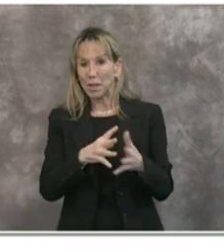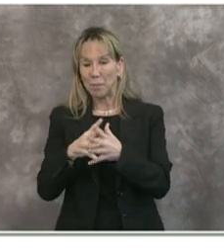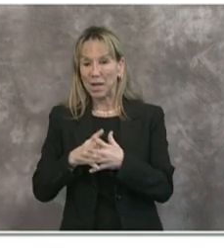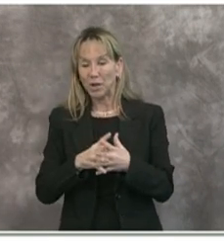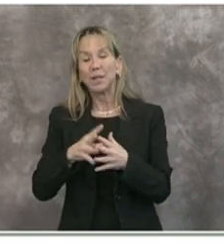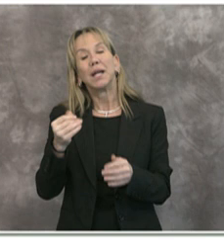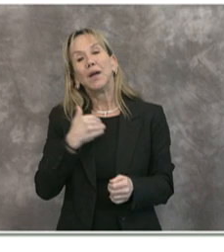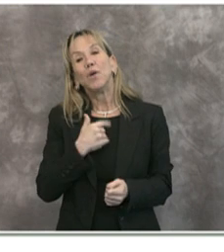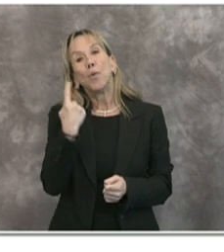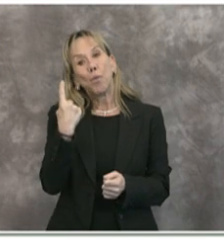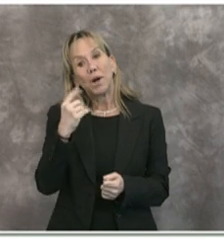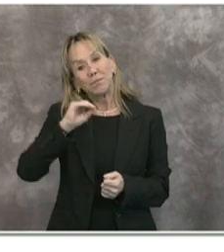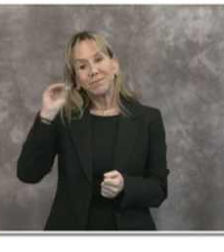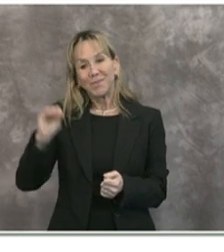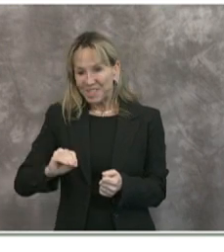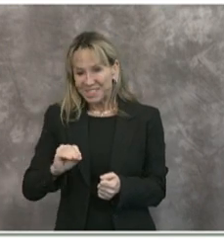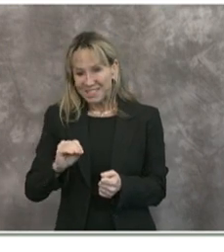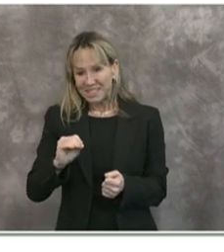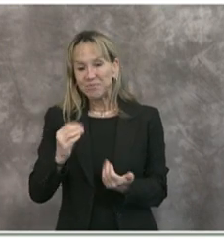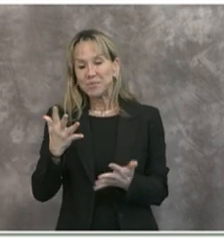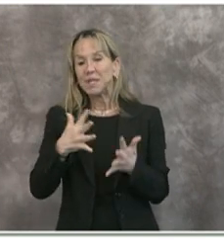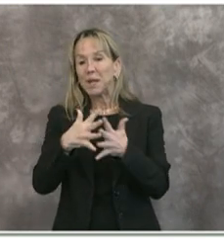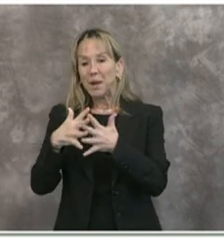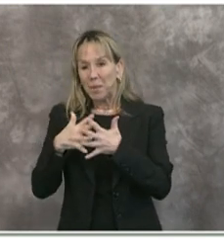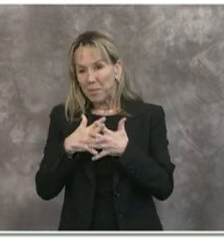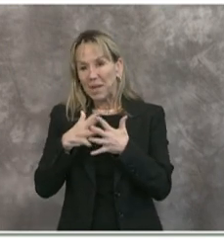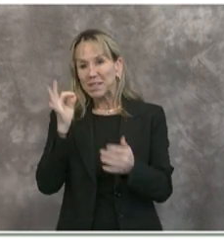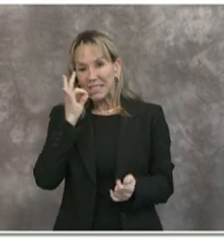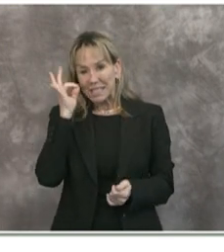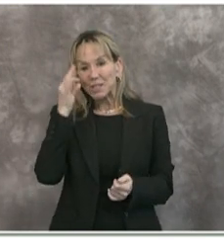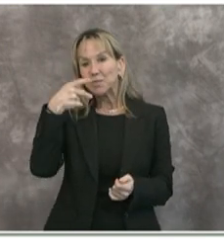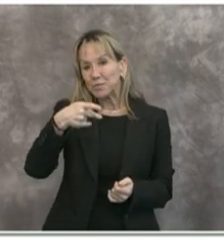or 1% for American Indians,